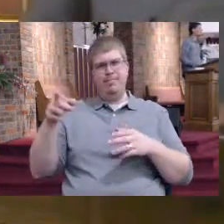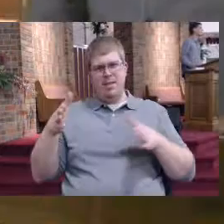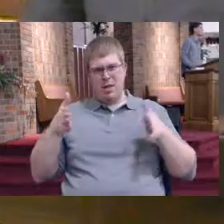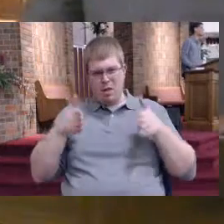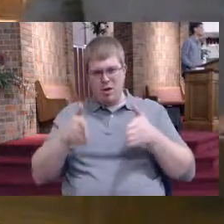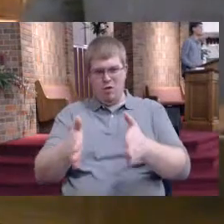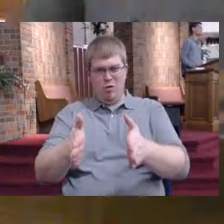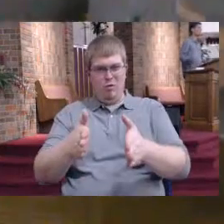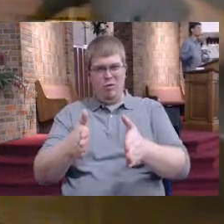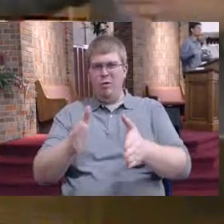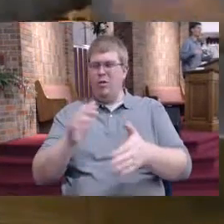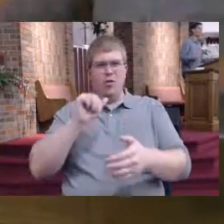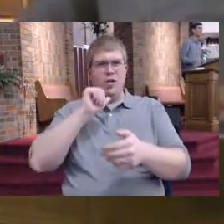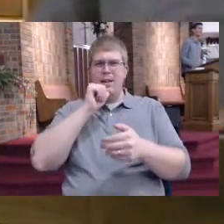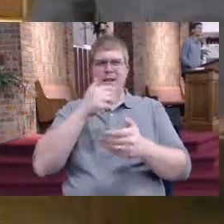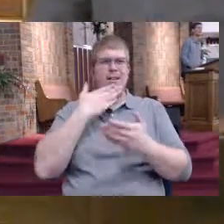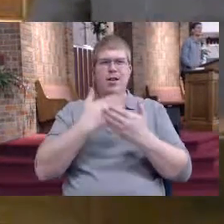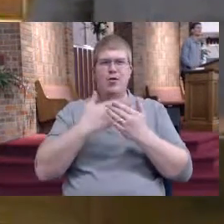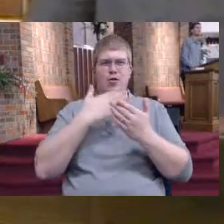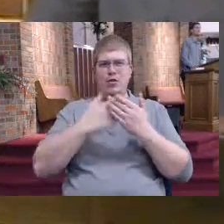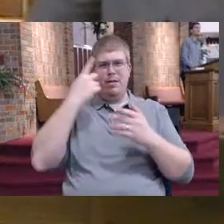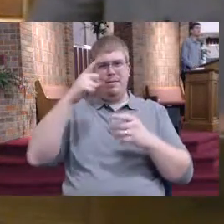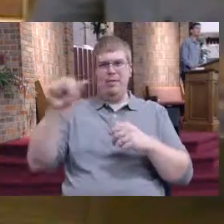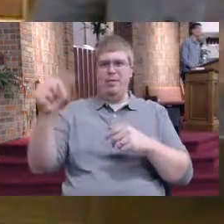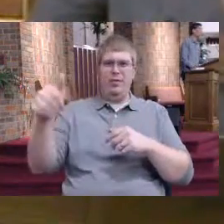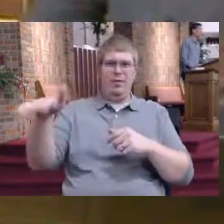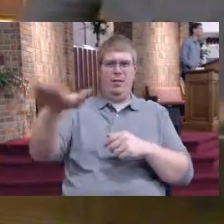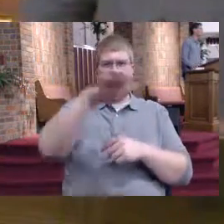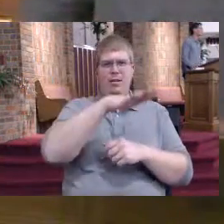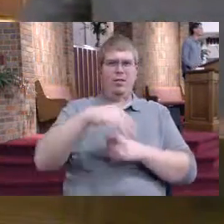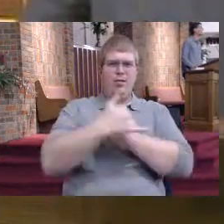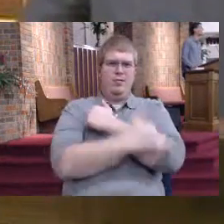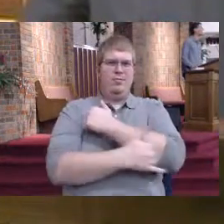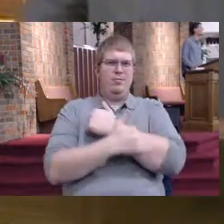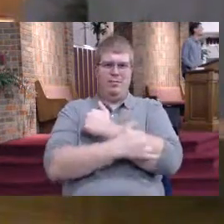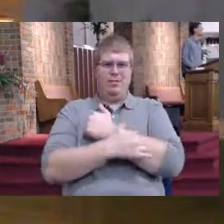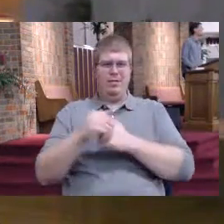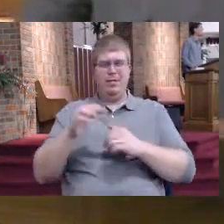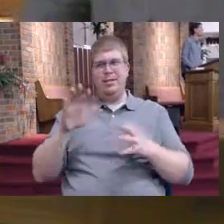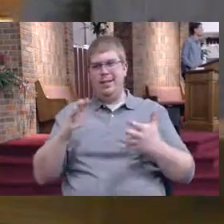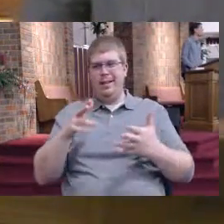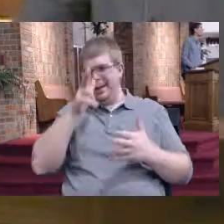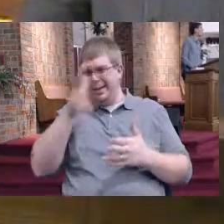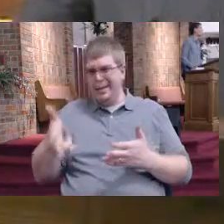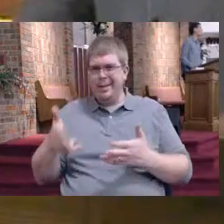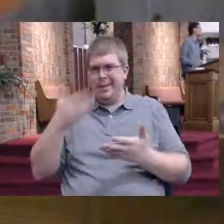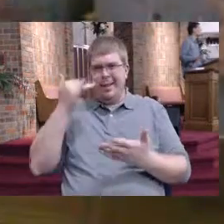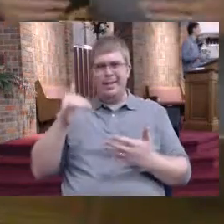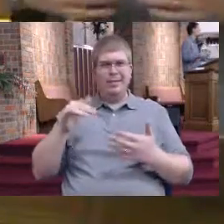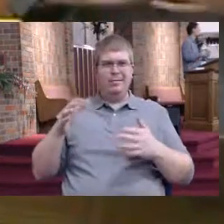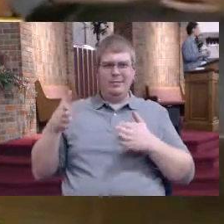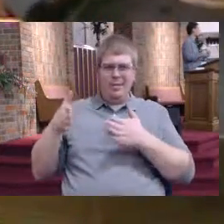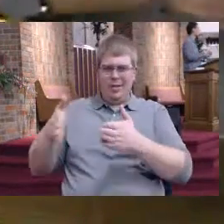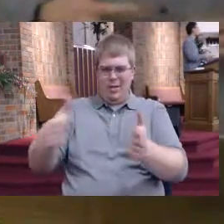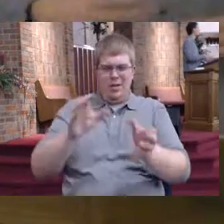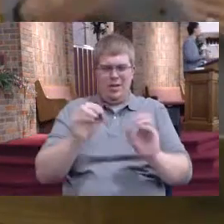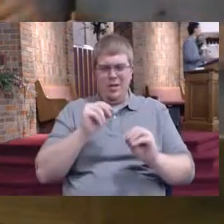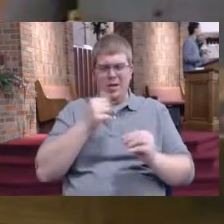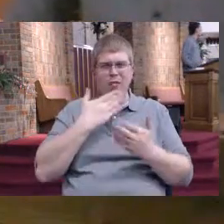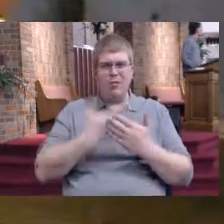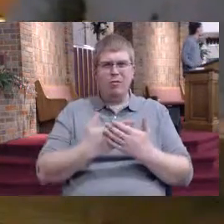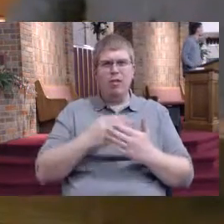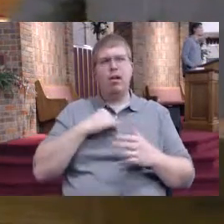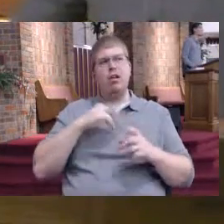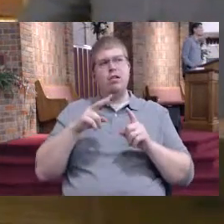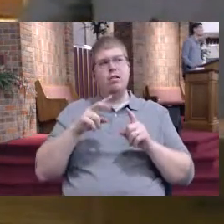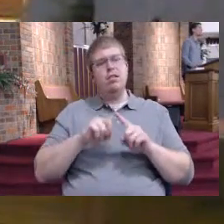to the rest of the country, so it was described as isolated, neglected, a place that really needed work to be done. And after reviewing all of